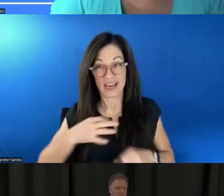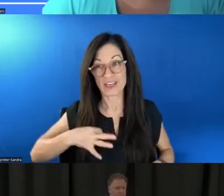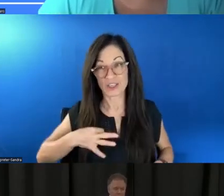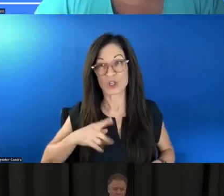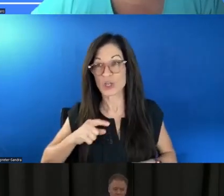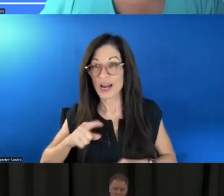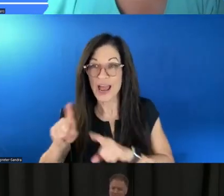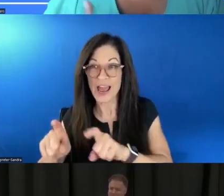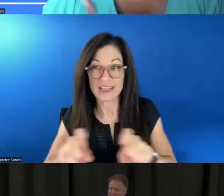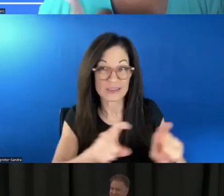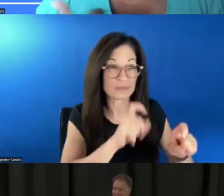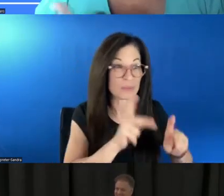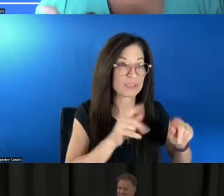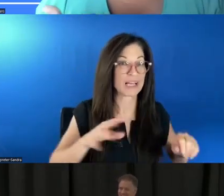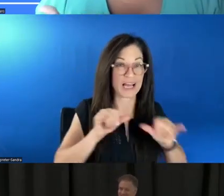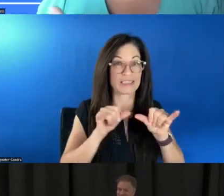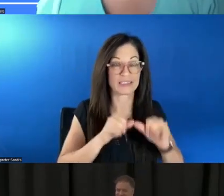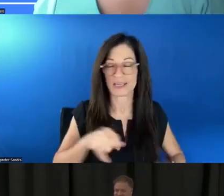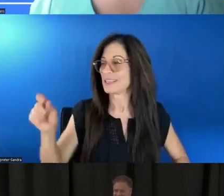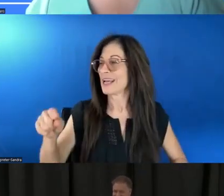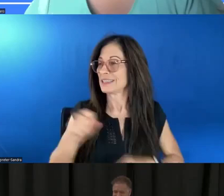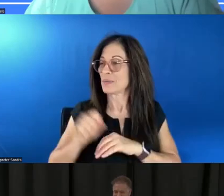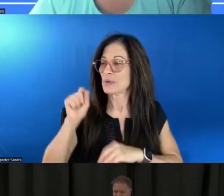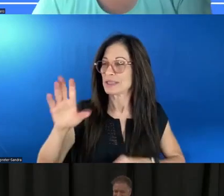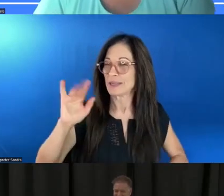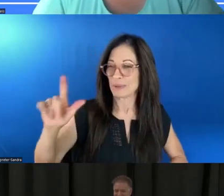that? That's right. And we'll send the bill right to David.